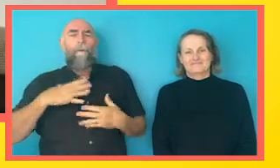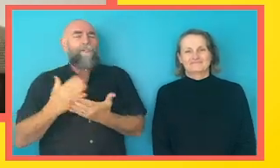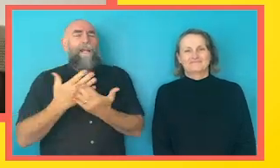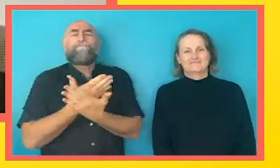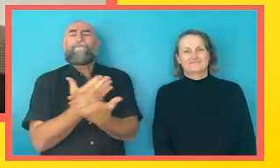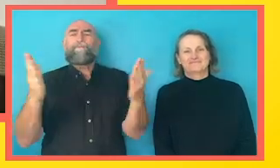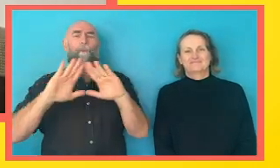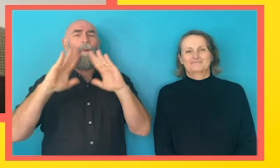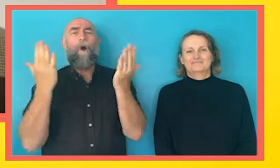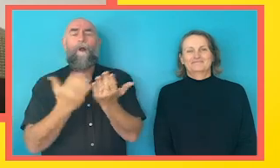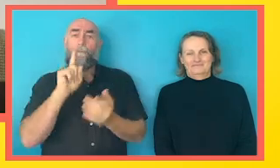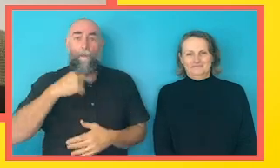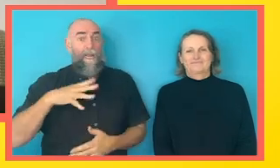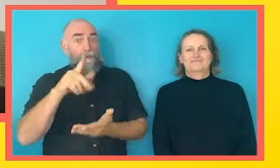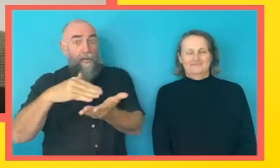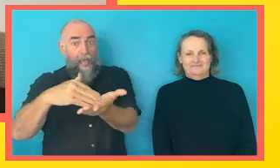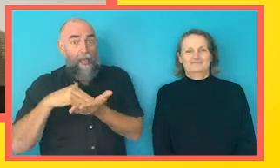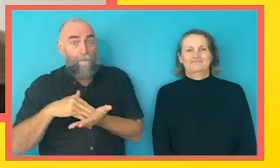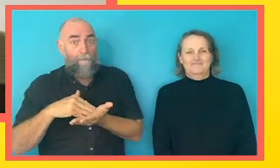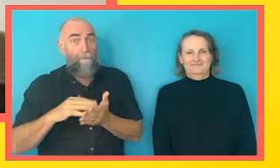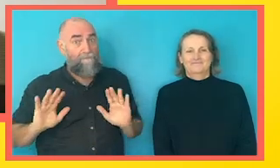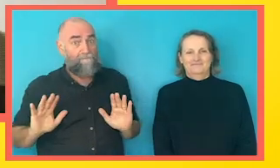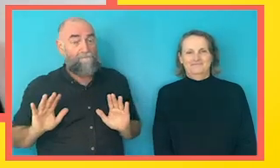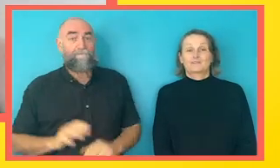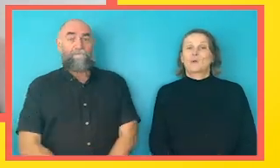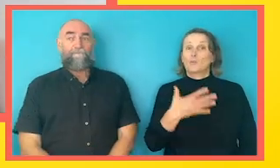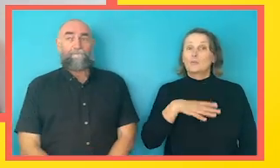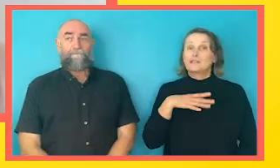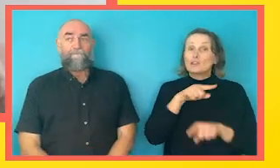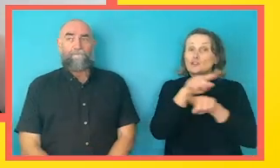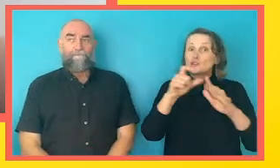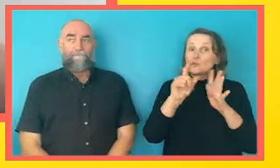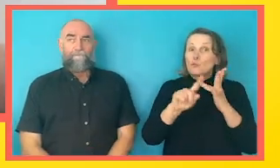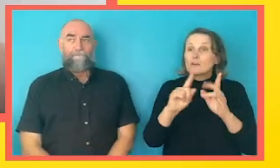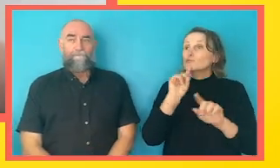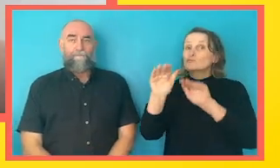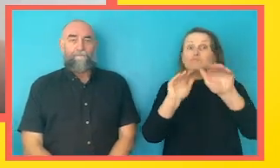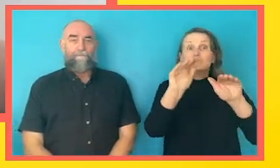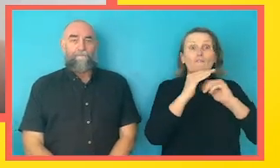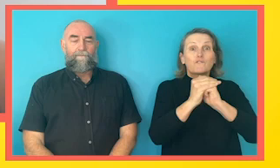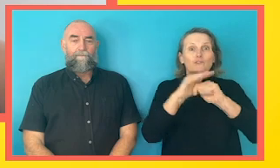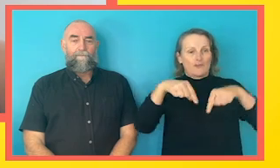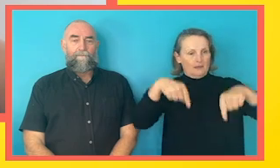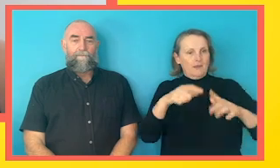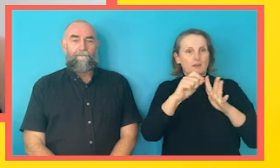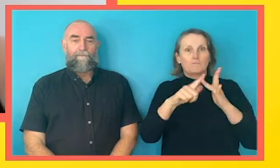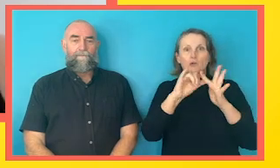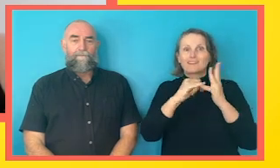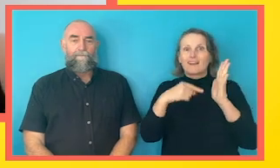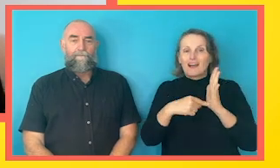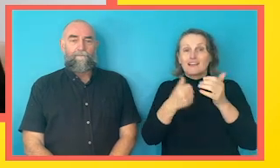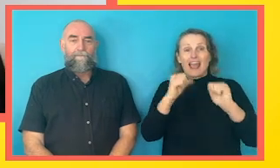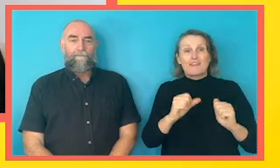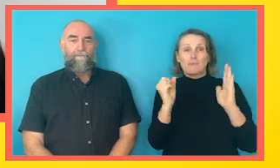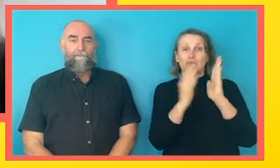rest of the world, but we need your help to do that. What we need you to do is to tell all your friends about what we are doing, and then you